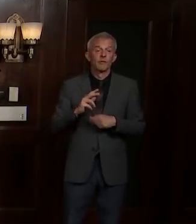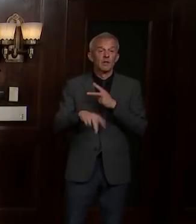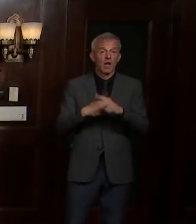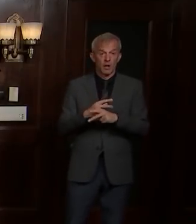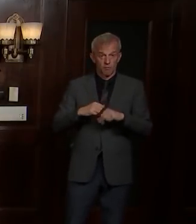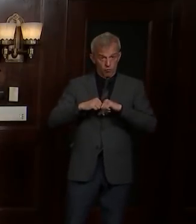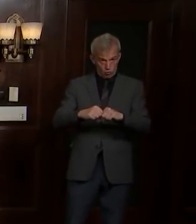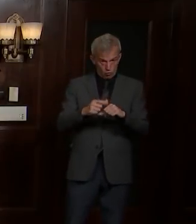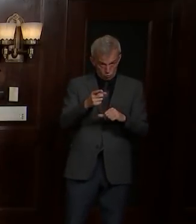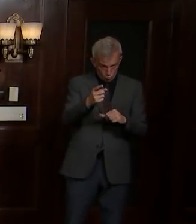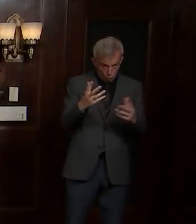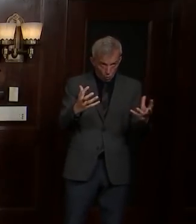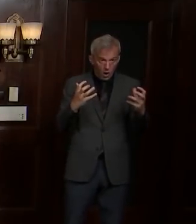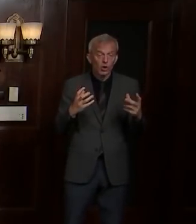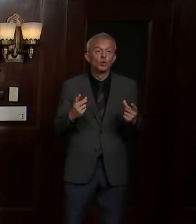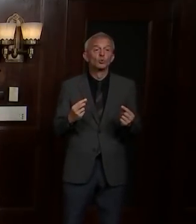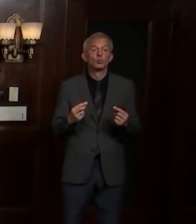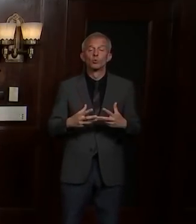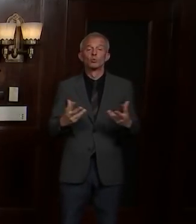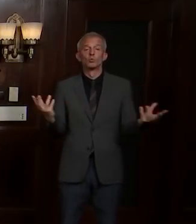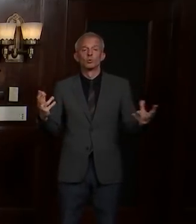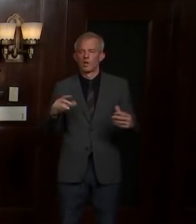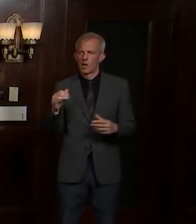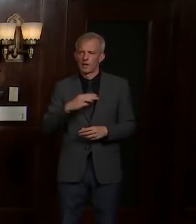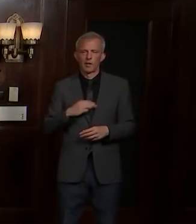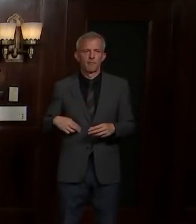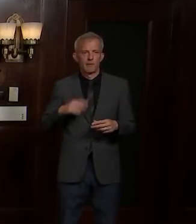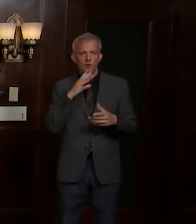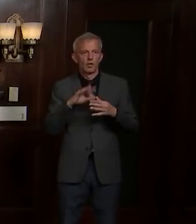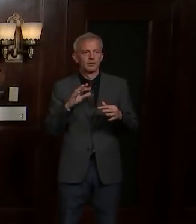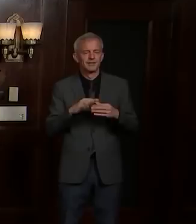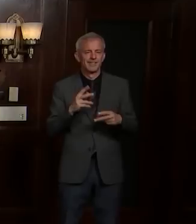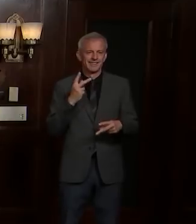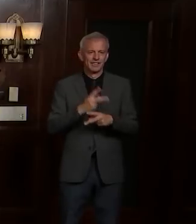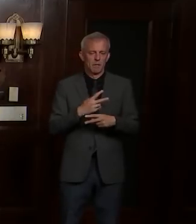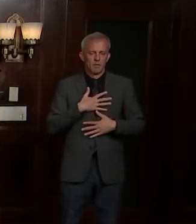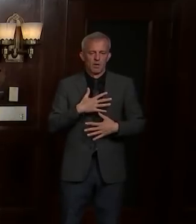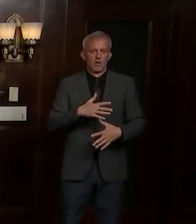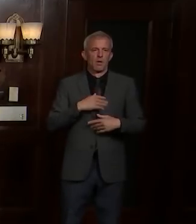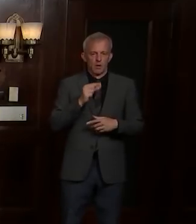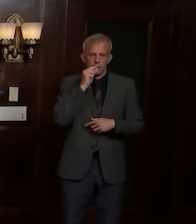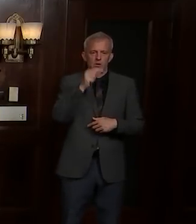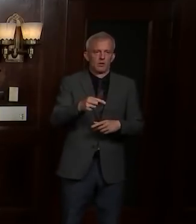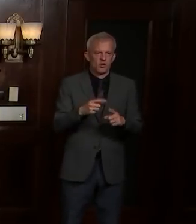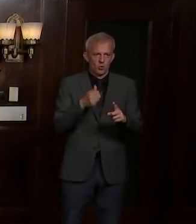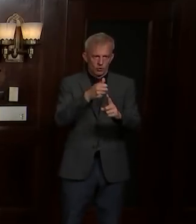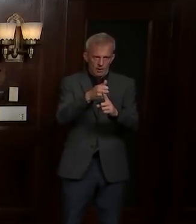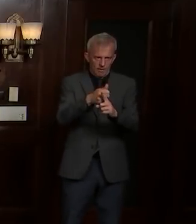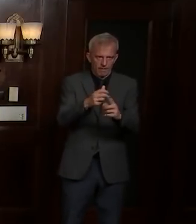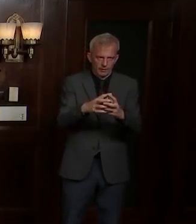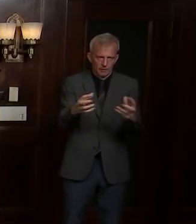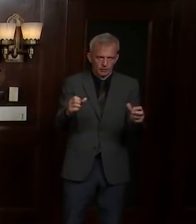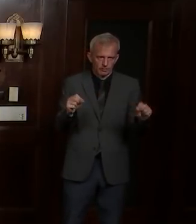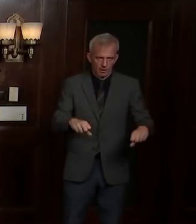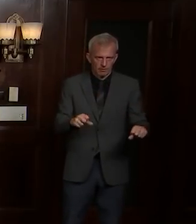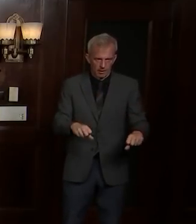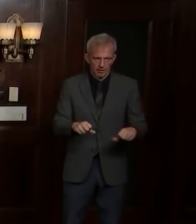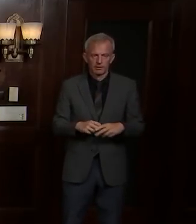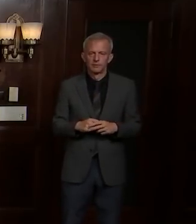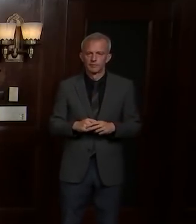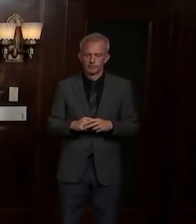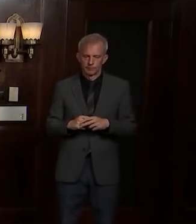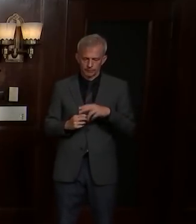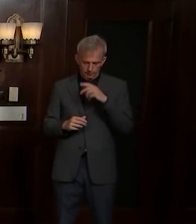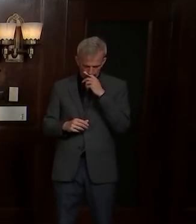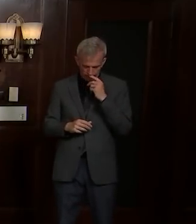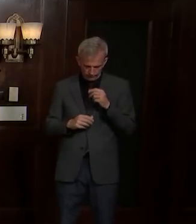is to make sure that you, as the mayor said, keep your respiratory droplets to yourself as much as possible. And by wearing a face